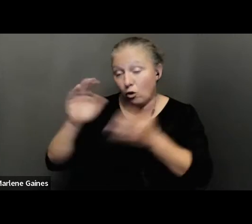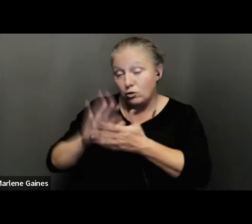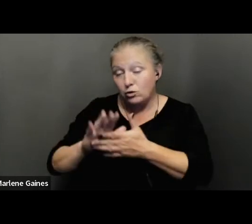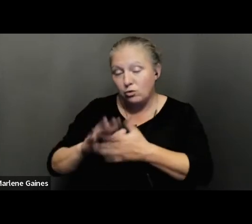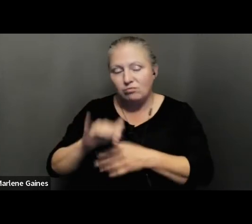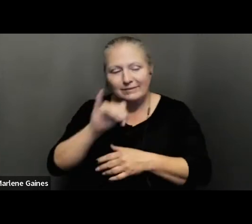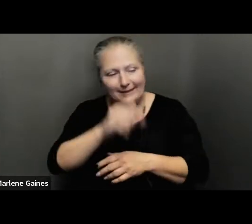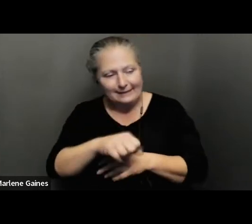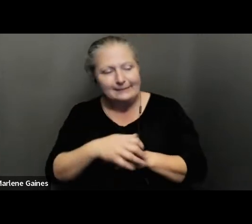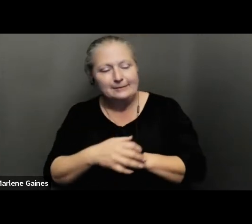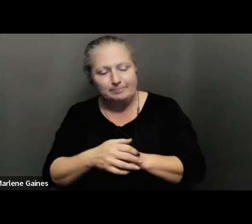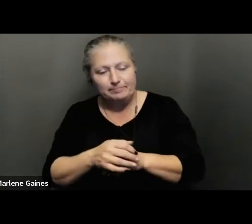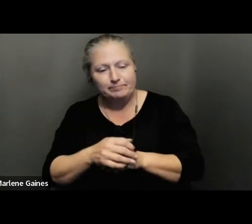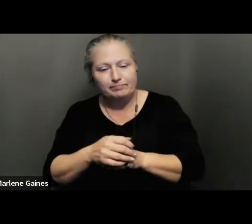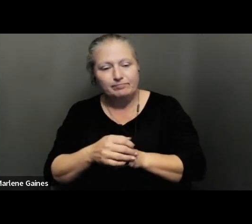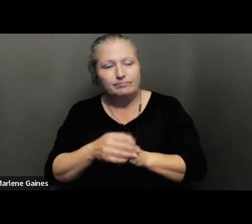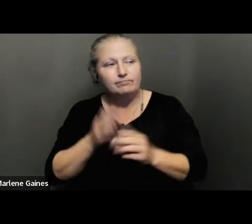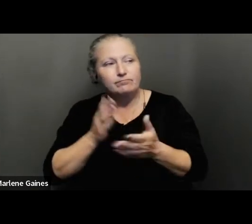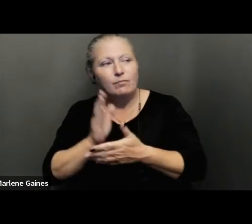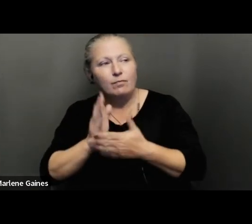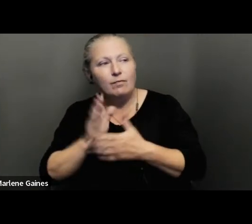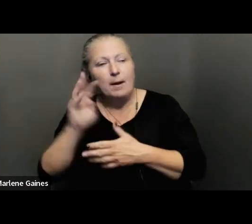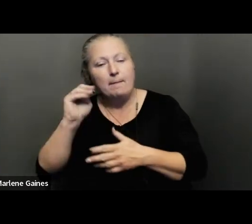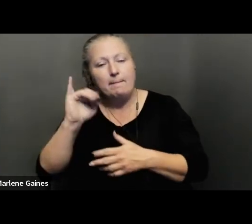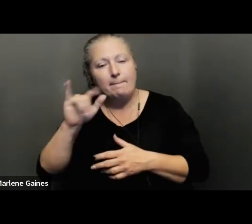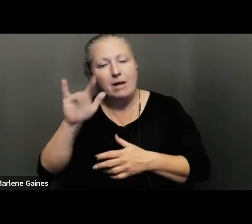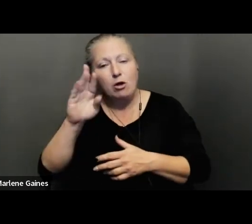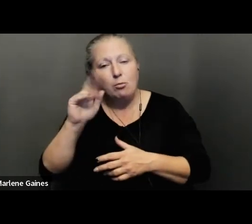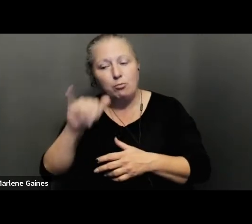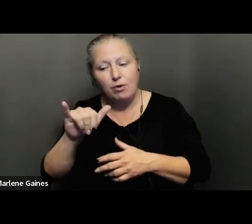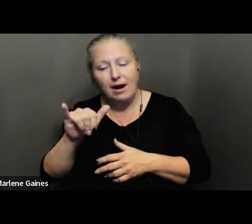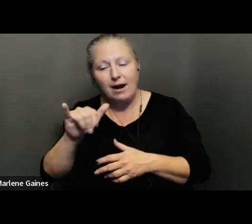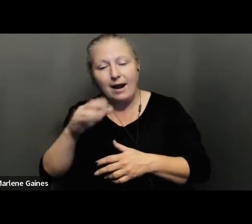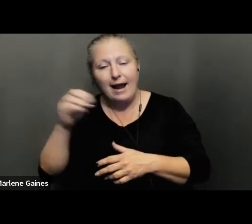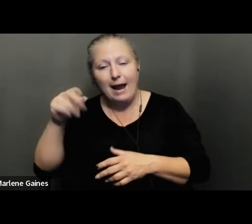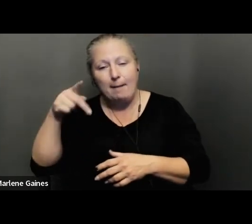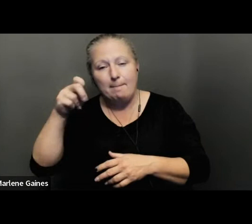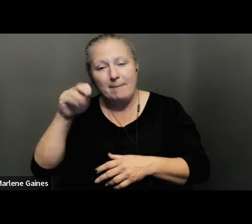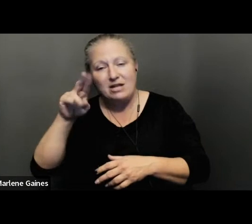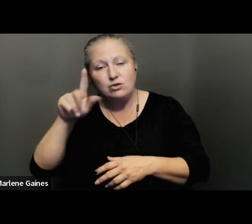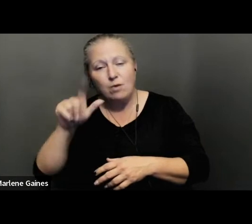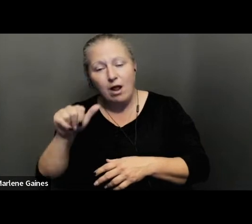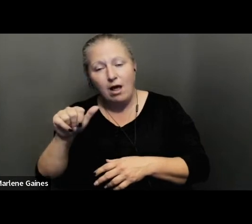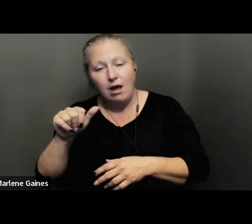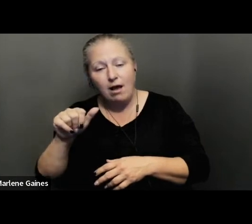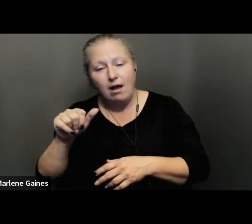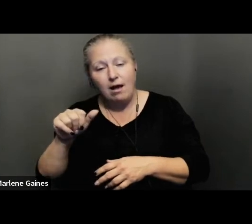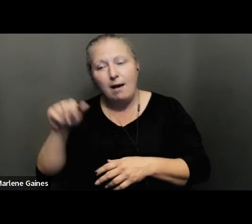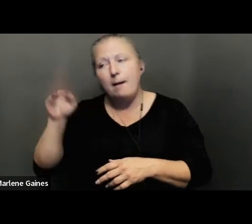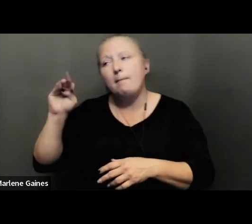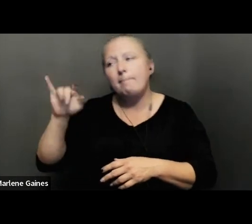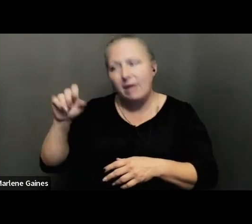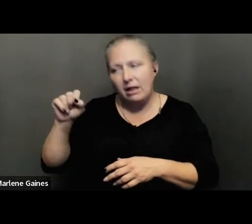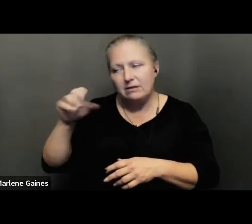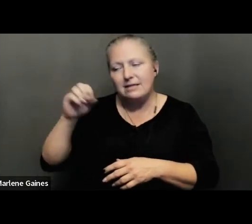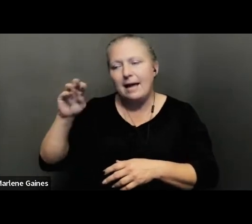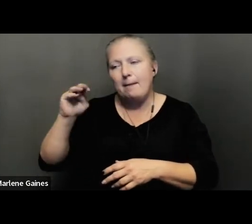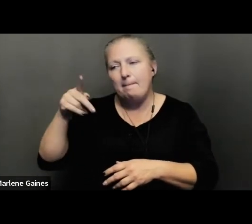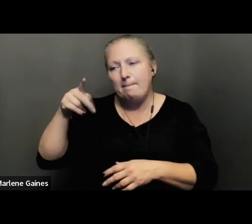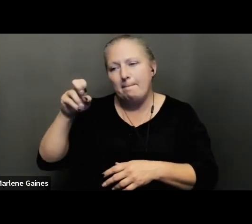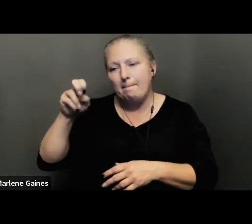Okay. All right. Millbrae would be Millbrae and Peninsula. Mills and Peninsula.